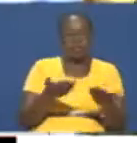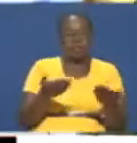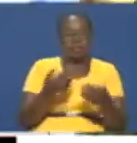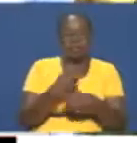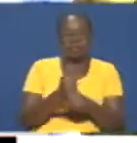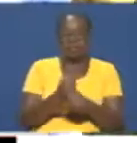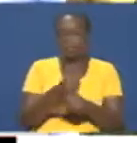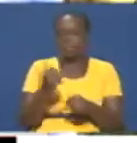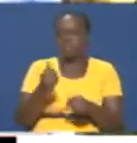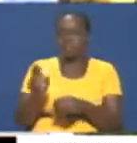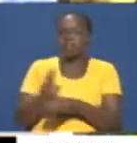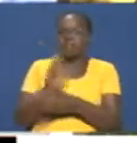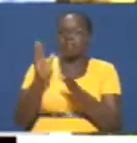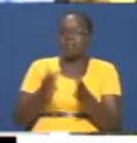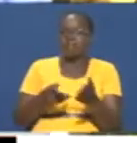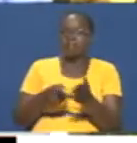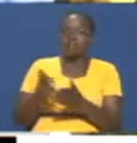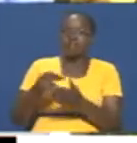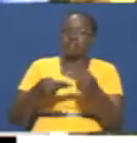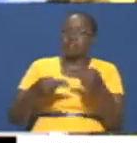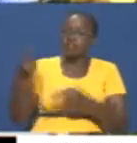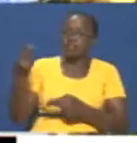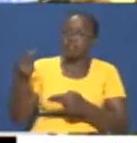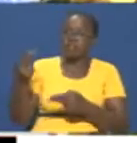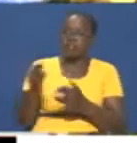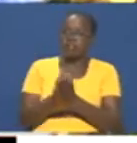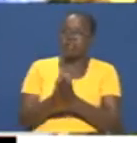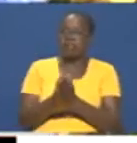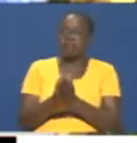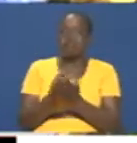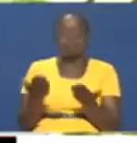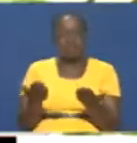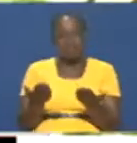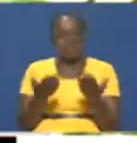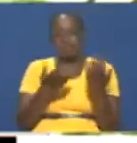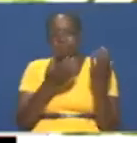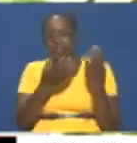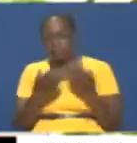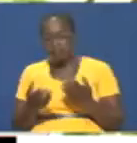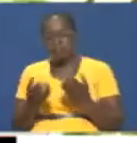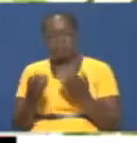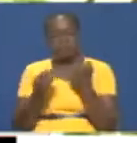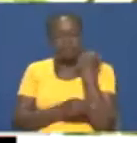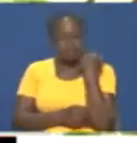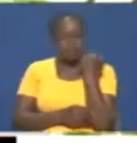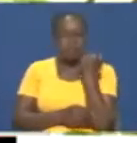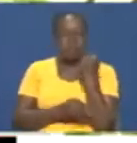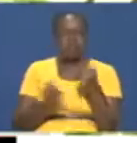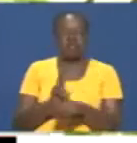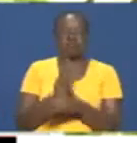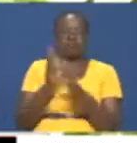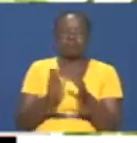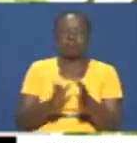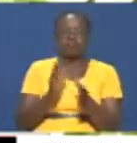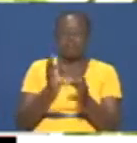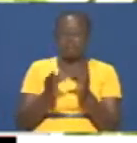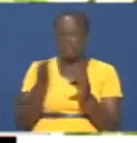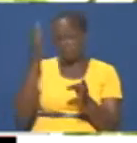other users to pay higher bills to shoulder the burden of illegal consumers. So if you know kuna illegal connection area